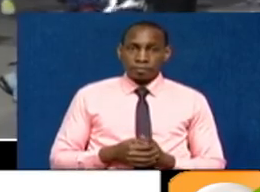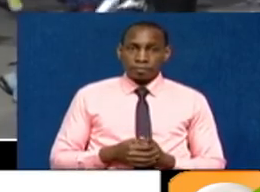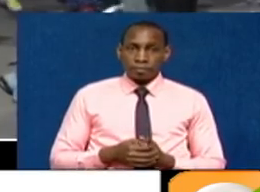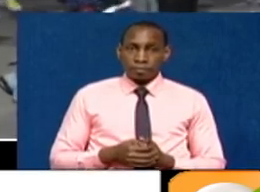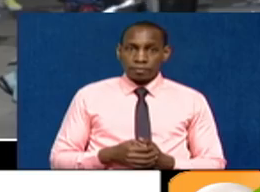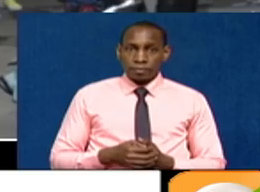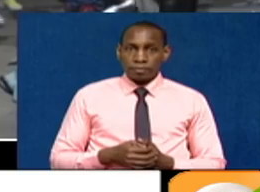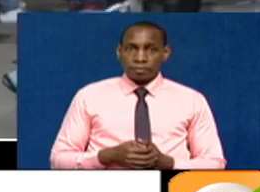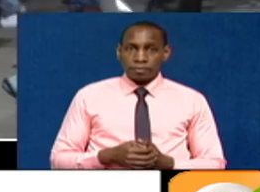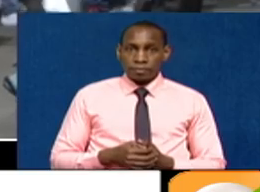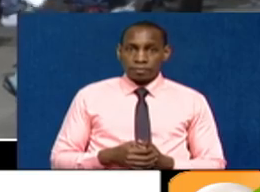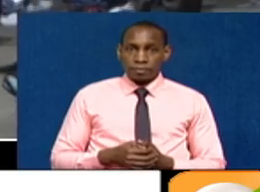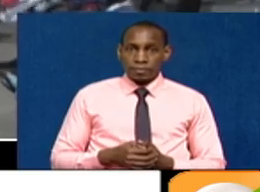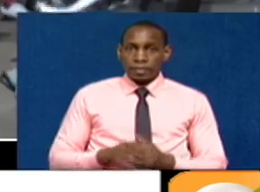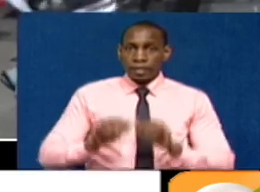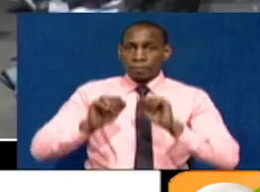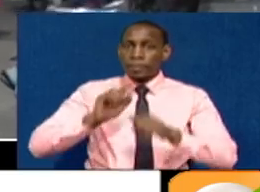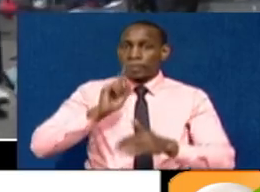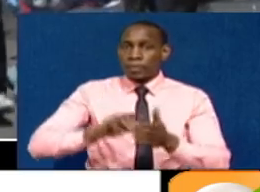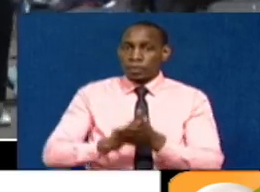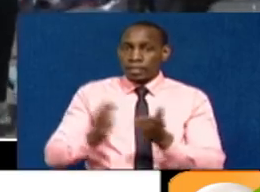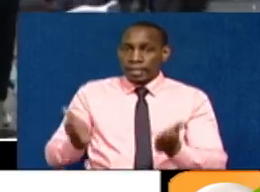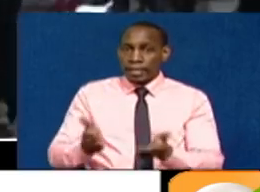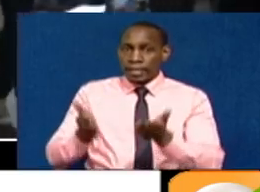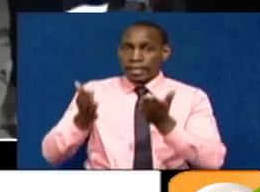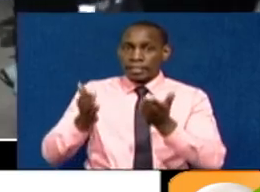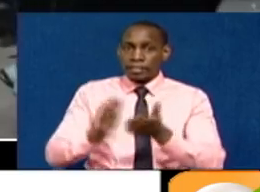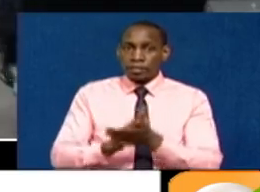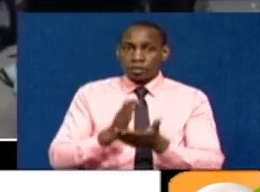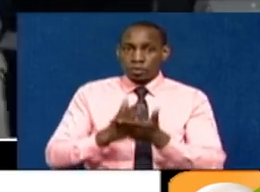vaccinated. Something that we can say is encouraging is the